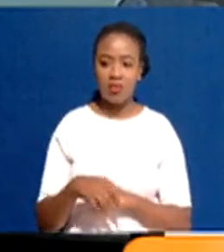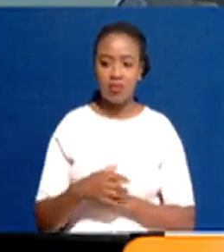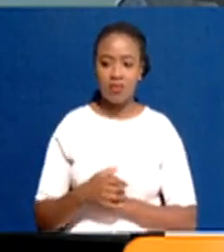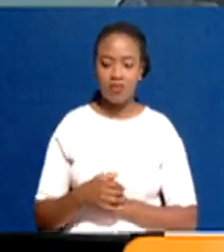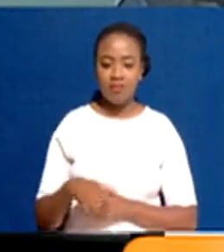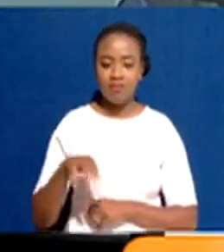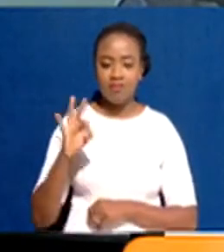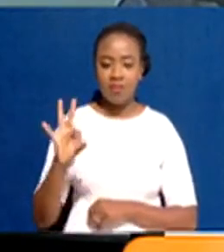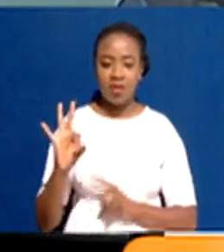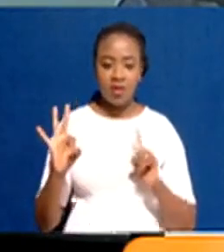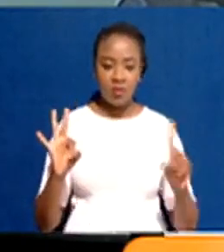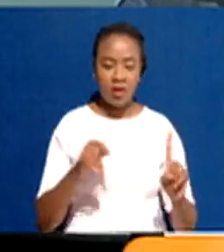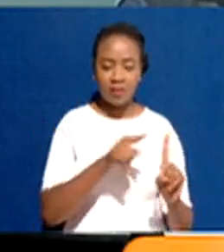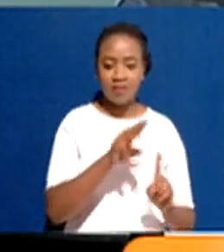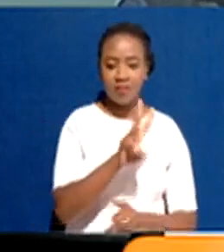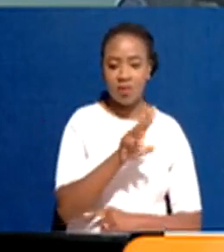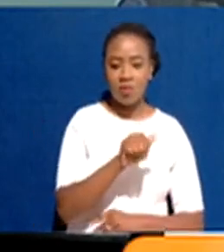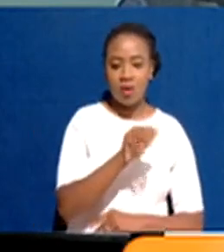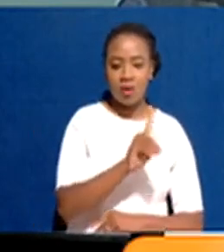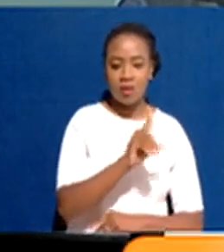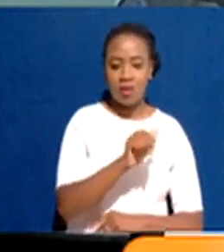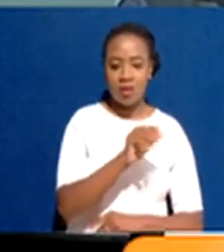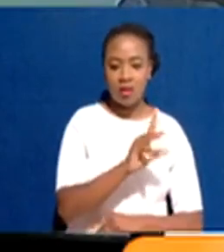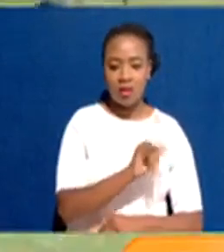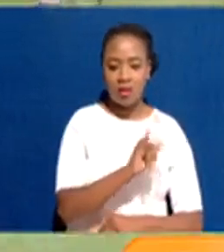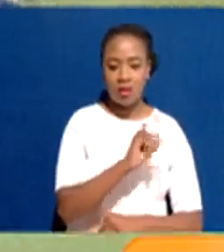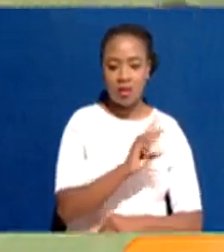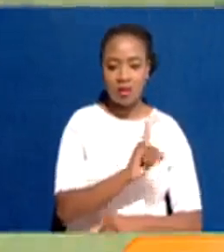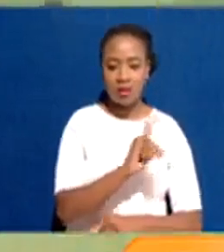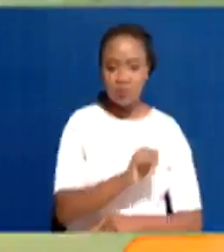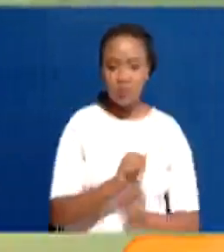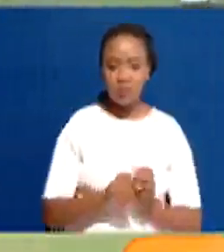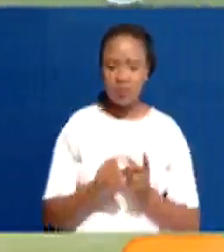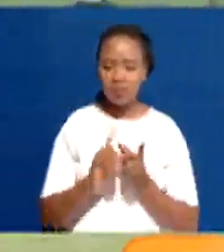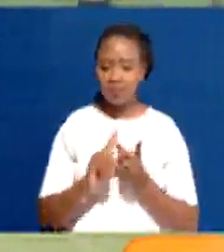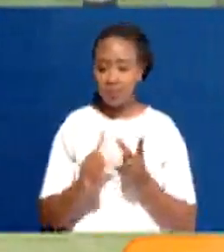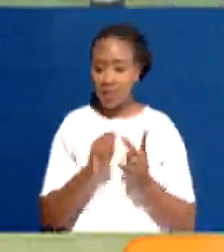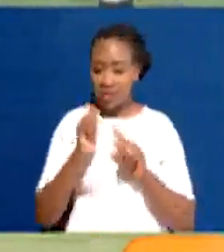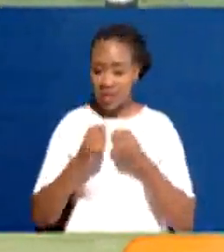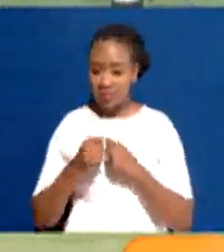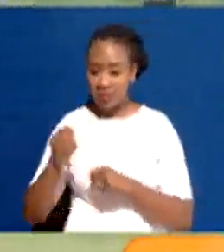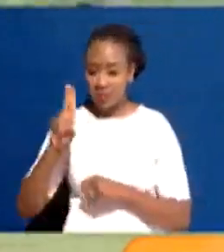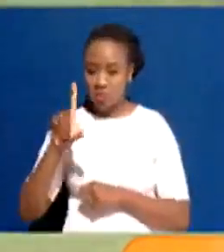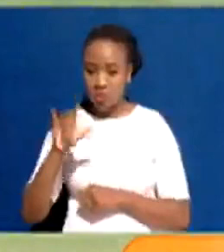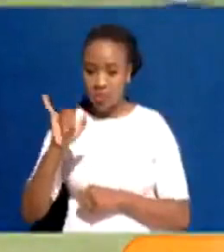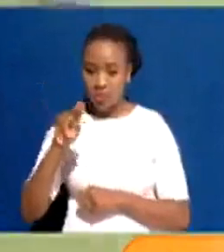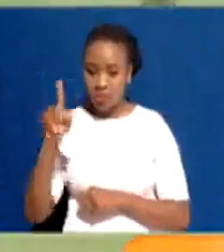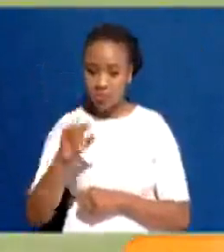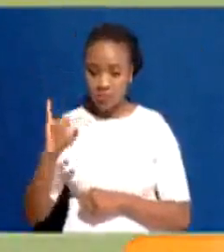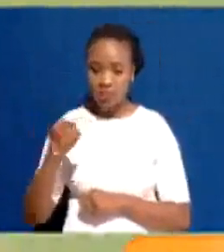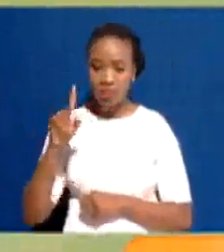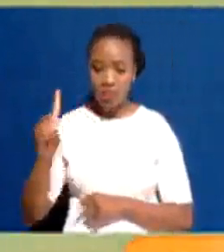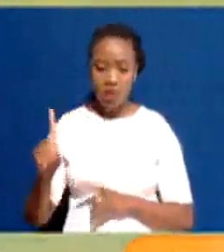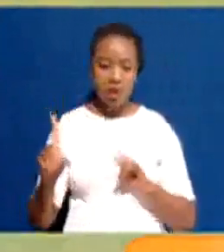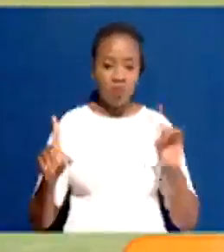Wadadia 3-1 on Sunday afternoon. Ulinzi Starlets, on the other hand, were held to a 1-1 draw by Kibera Soccer